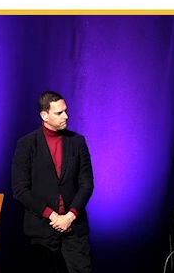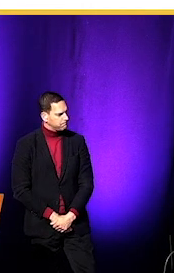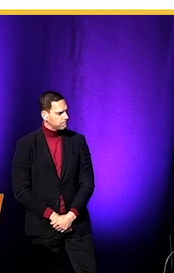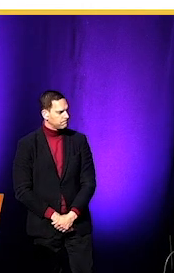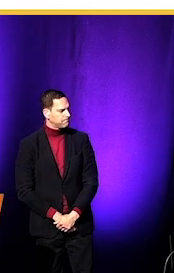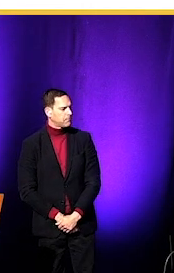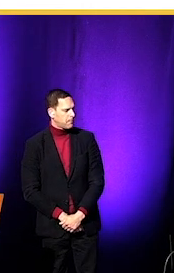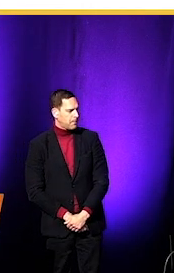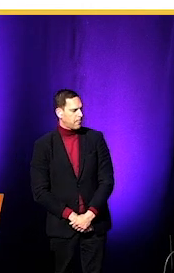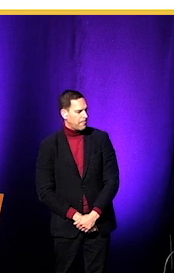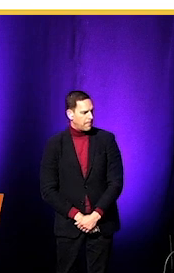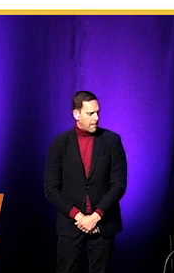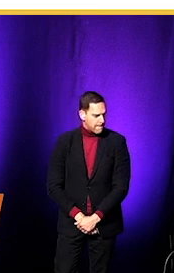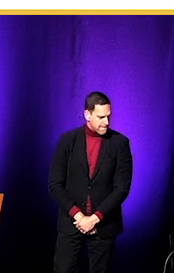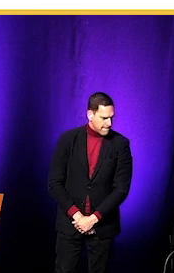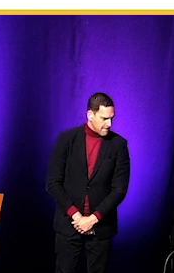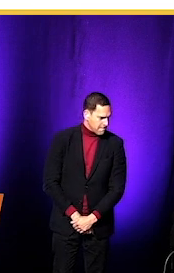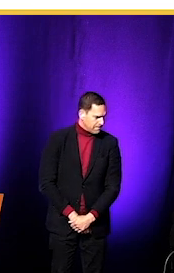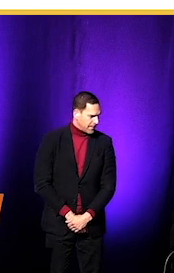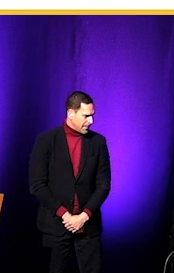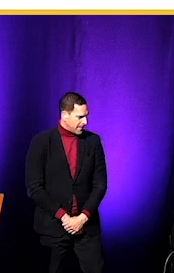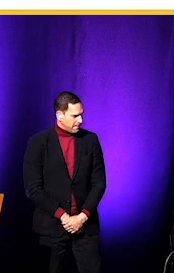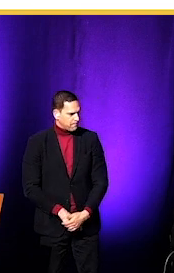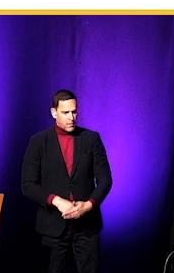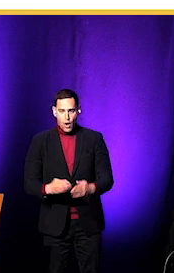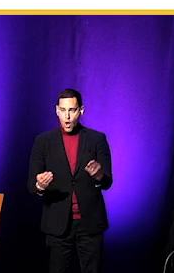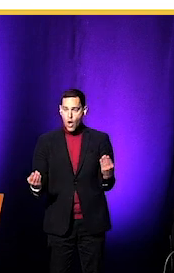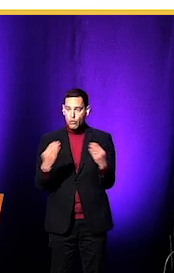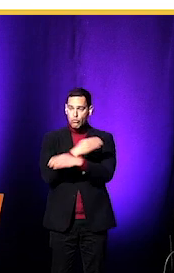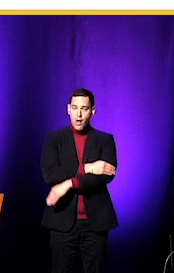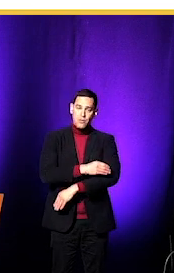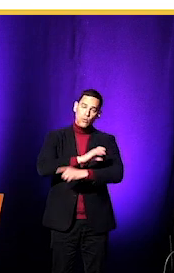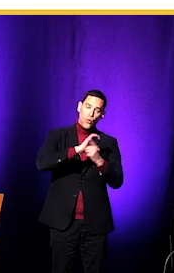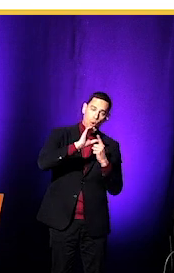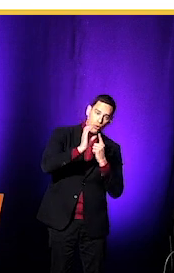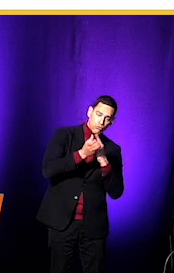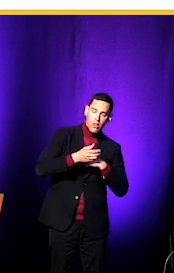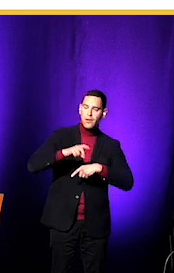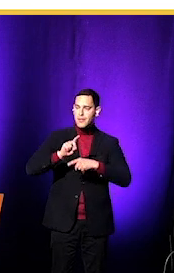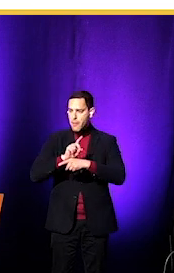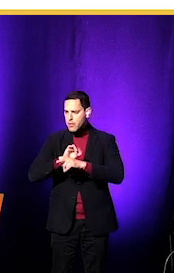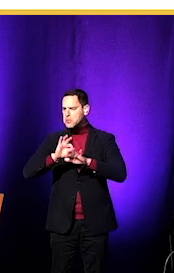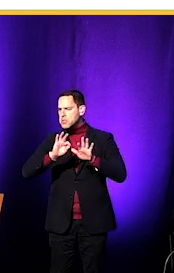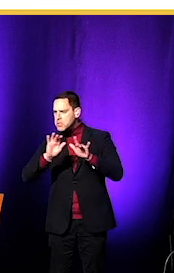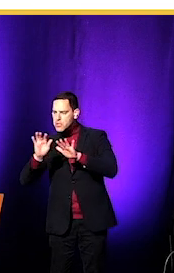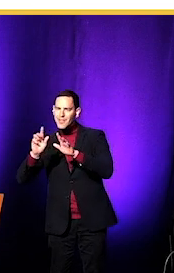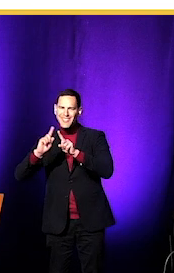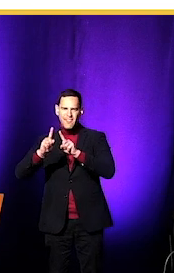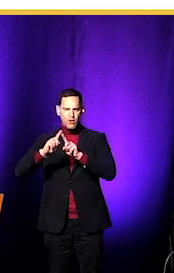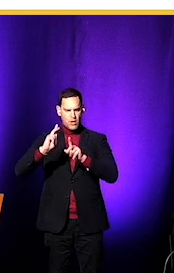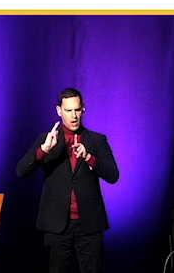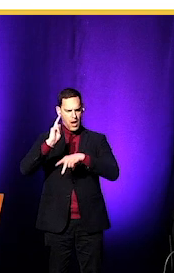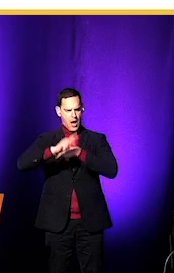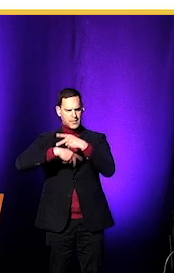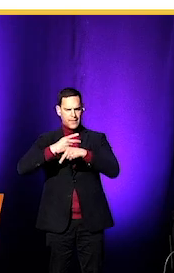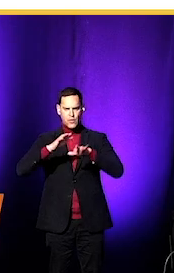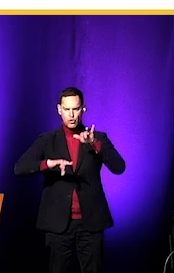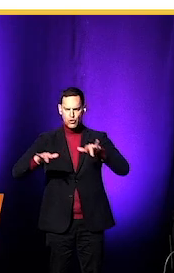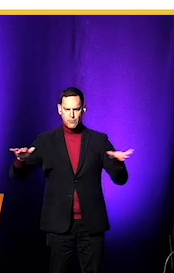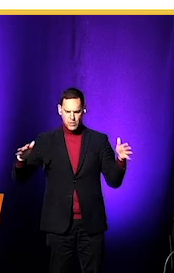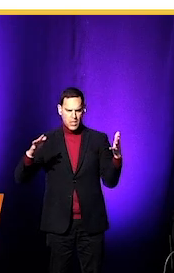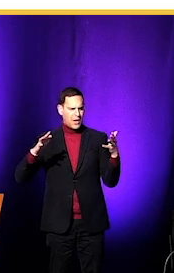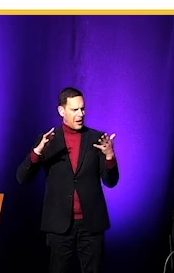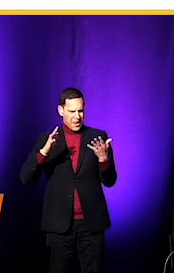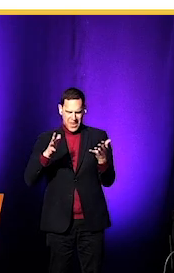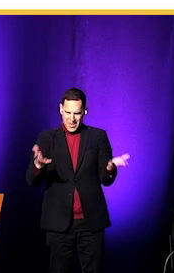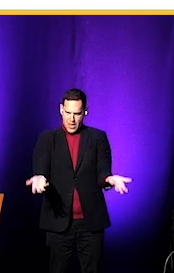Across this landscape, cultural, ecological, disciplinary, and other forms of diversity, in the fuller ecological sense, became indispensable